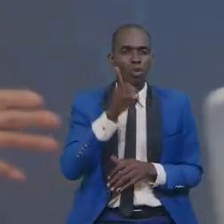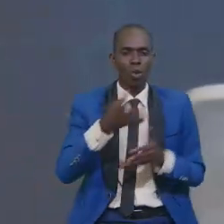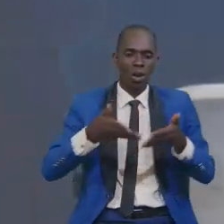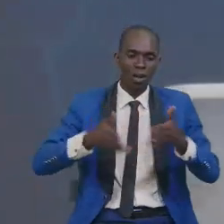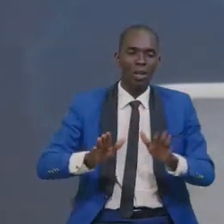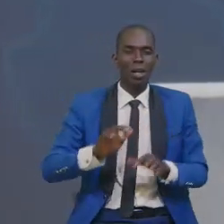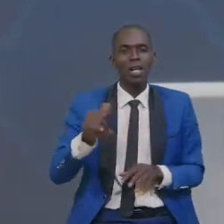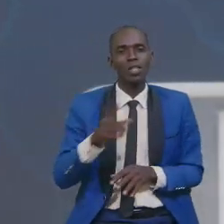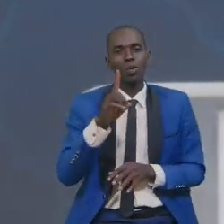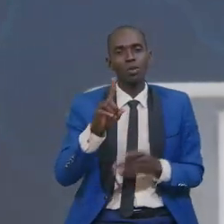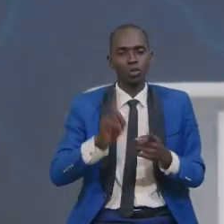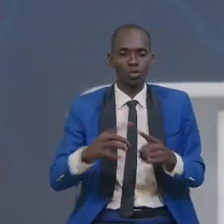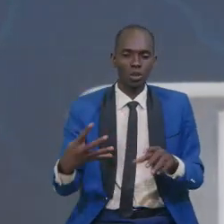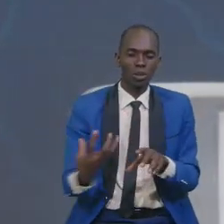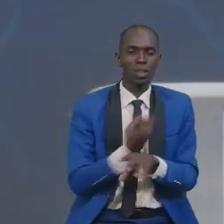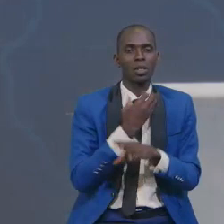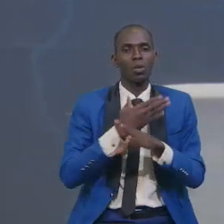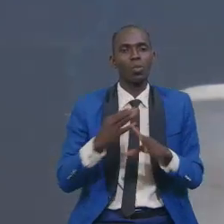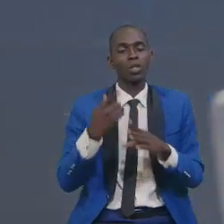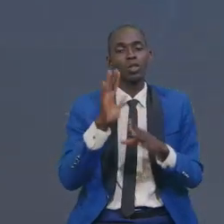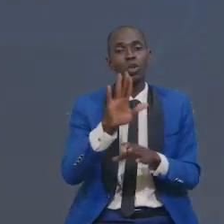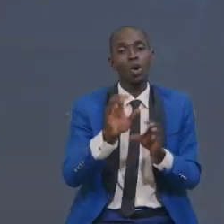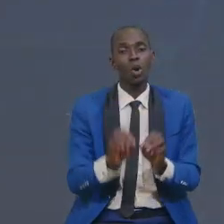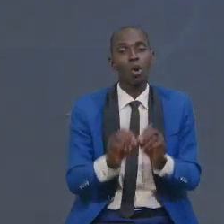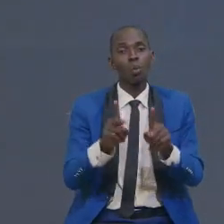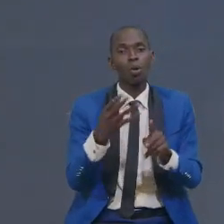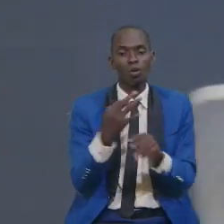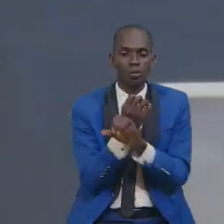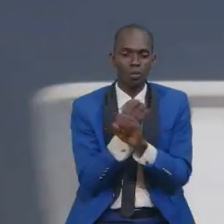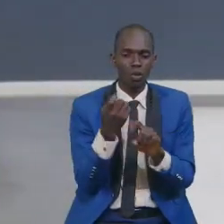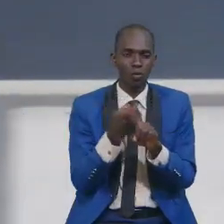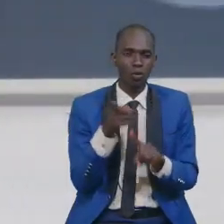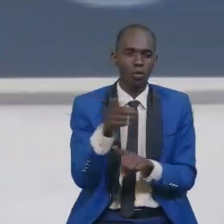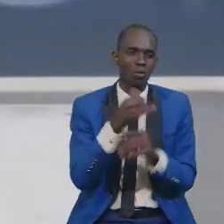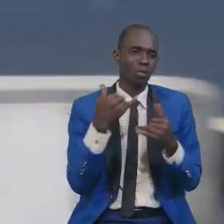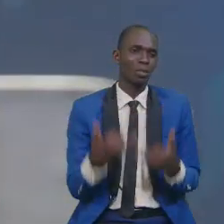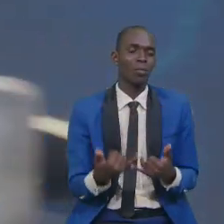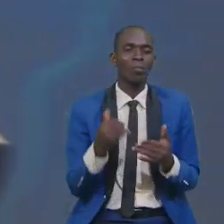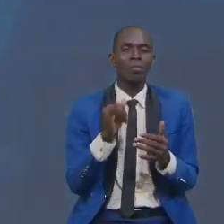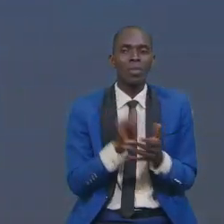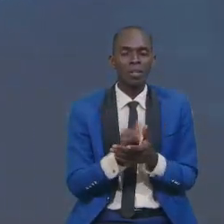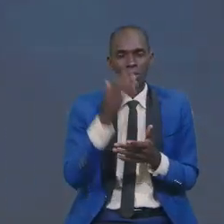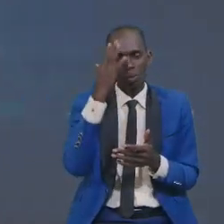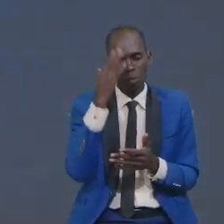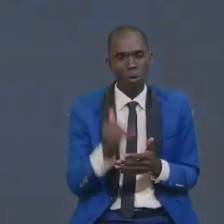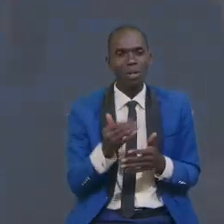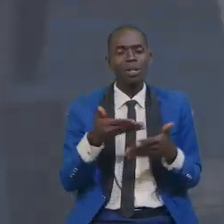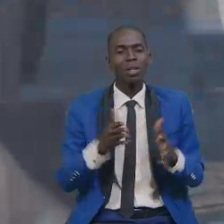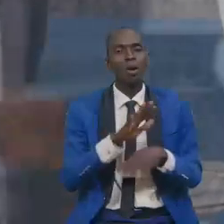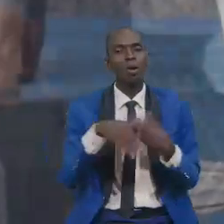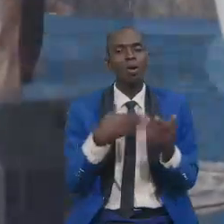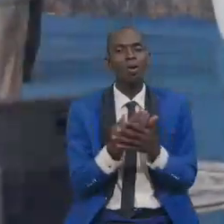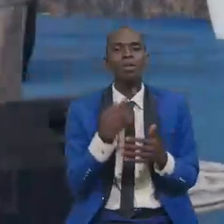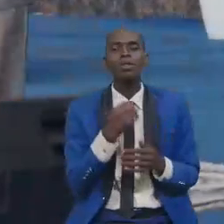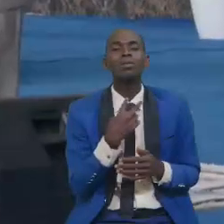take the opportunity of Salvation away from you that's all the Earth keep silence for before